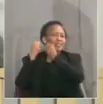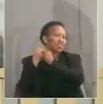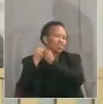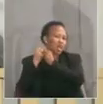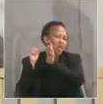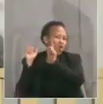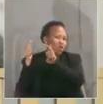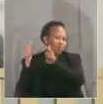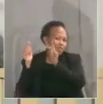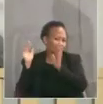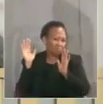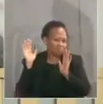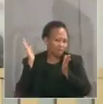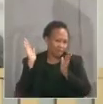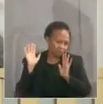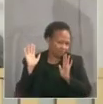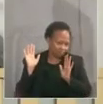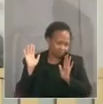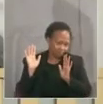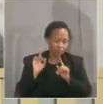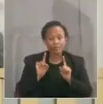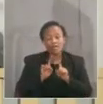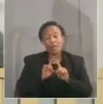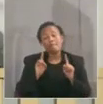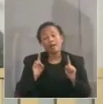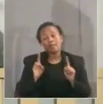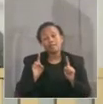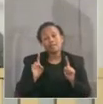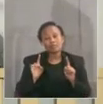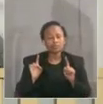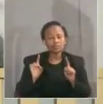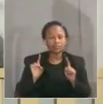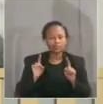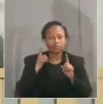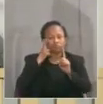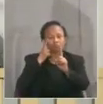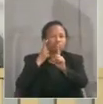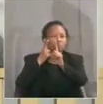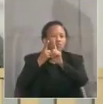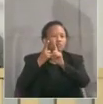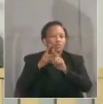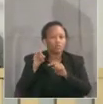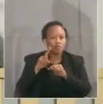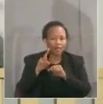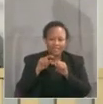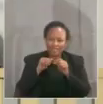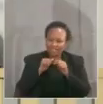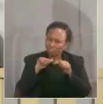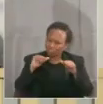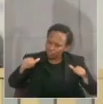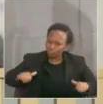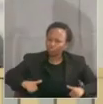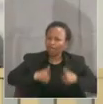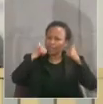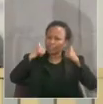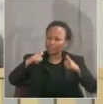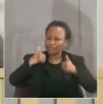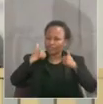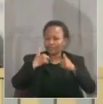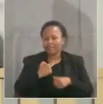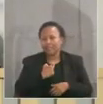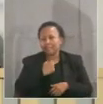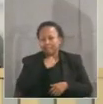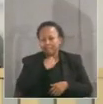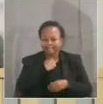committee. It's mainly to escalate the challenges that cannot be attended